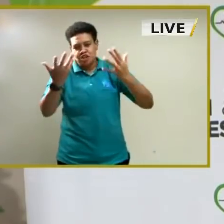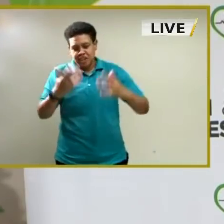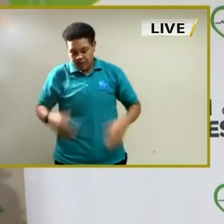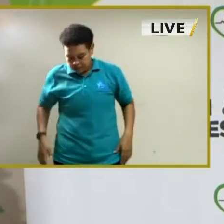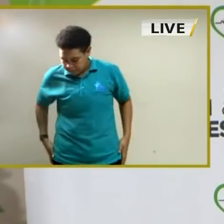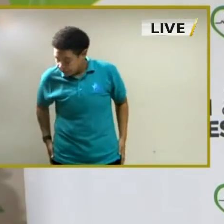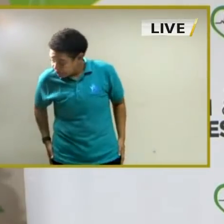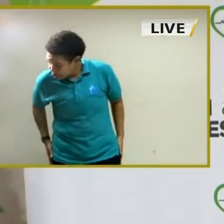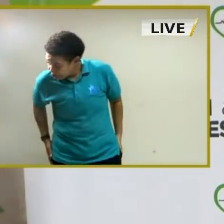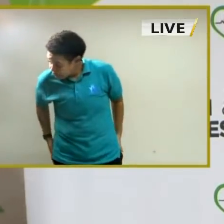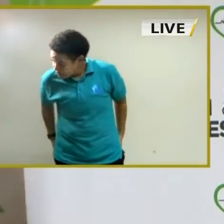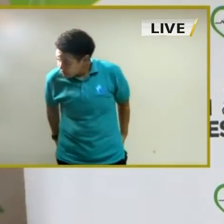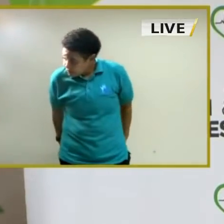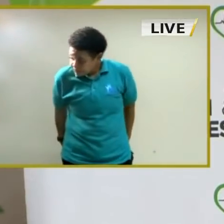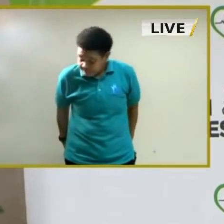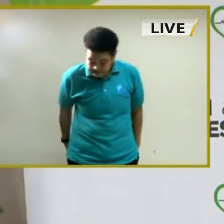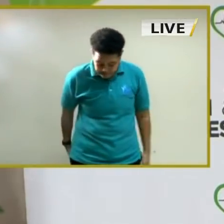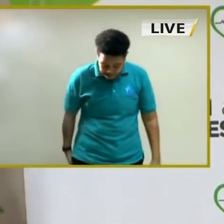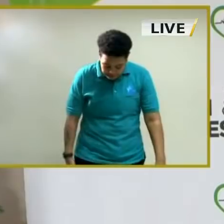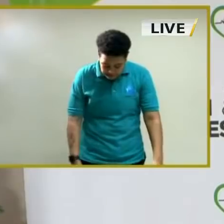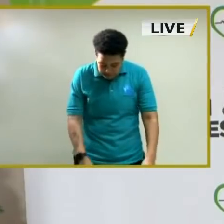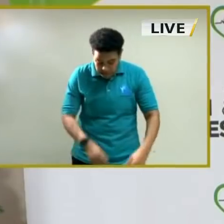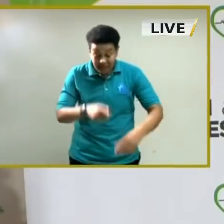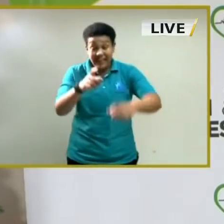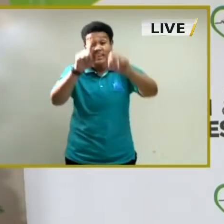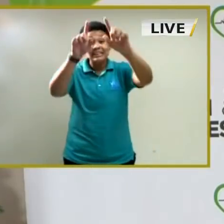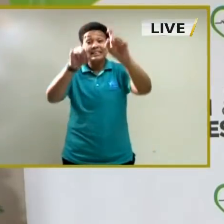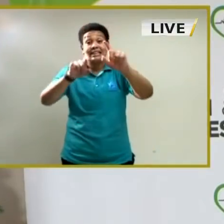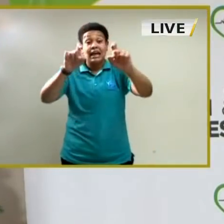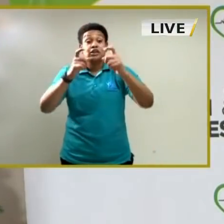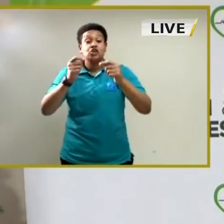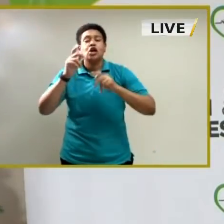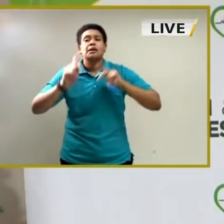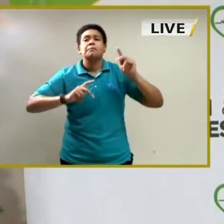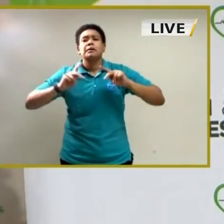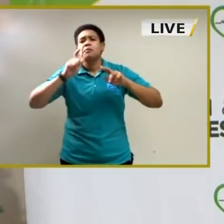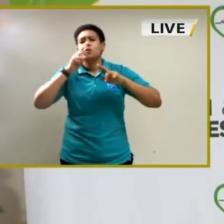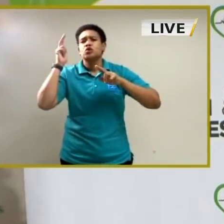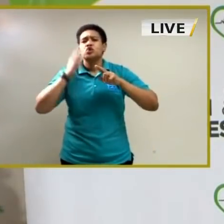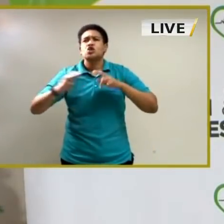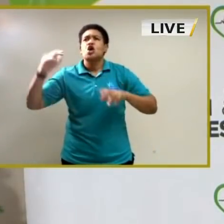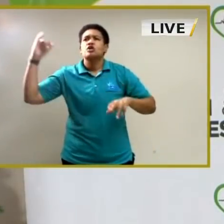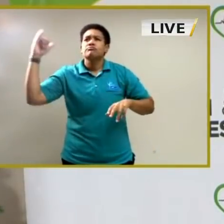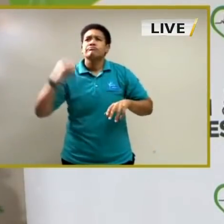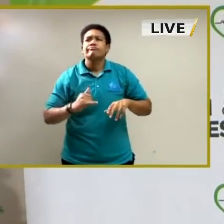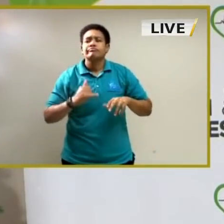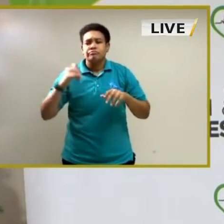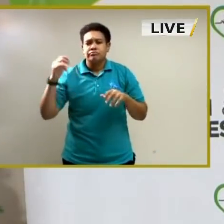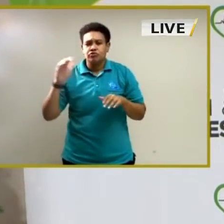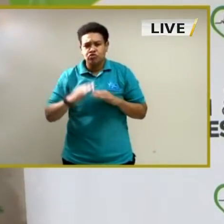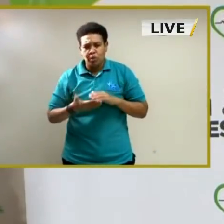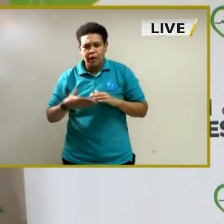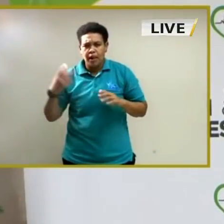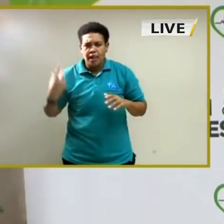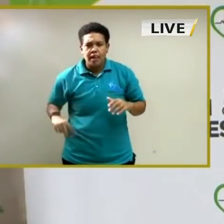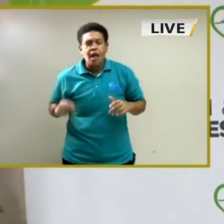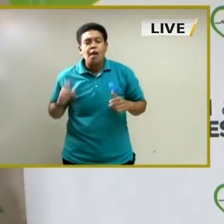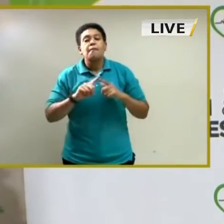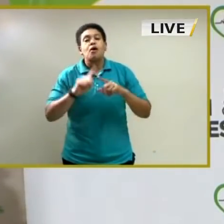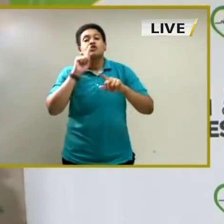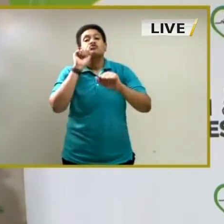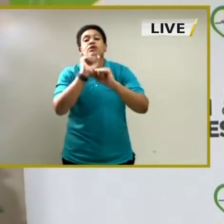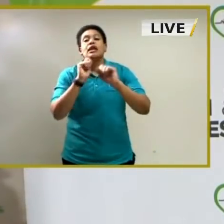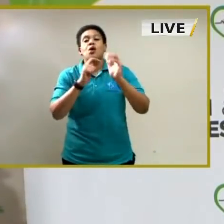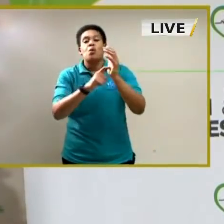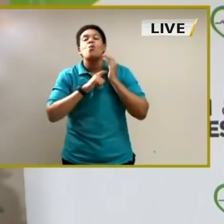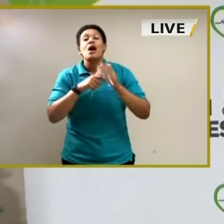These tests were largely done on persons who were short-term travelers to the country and require